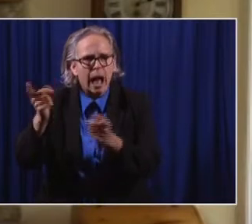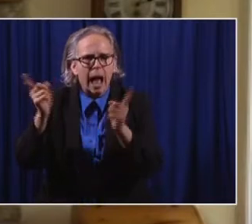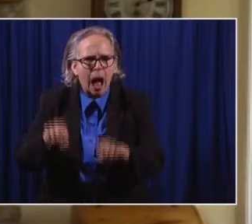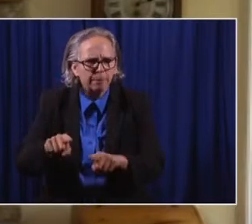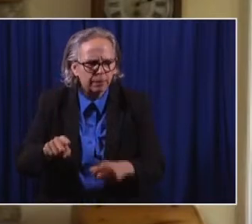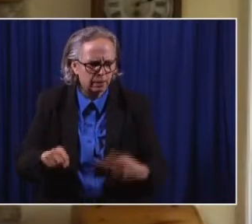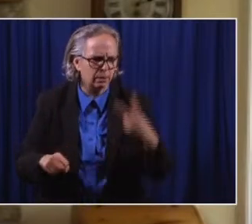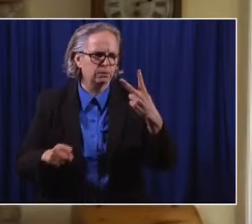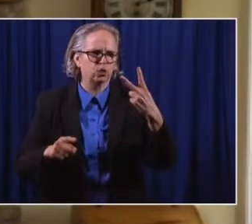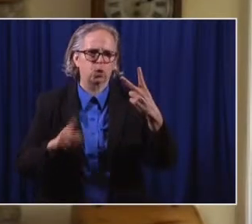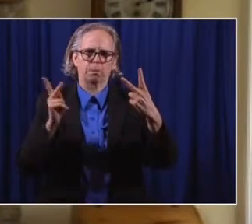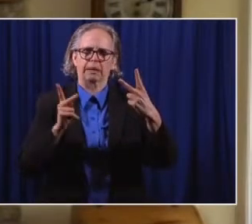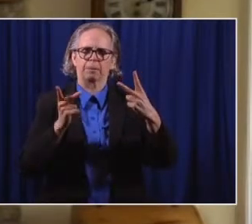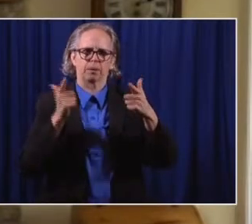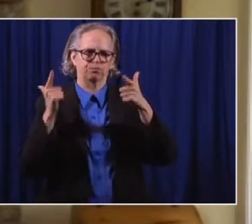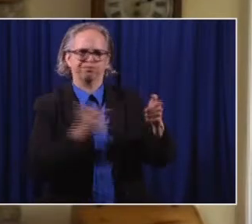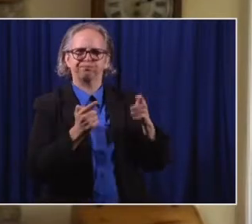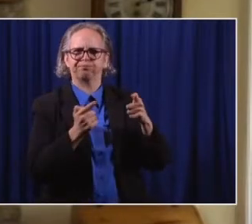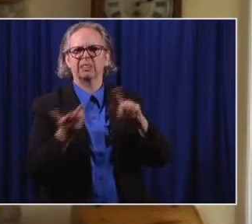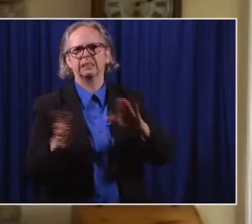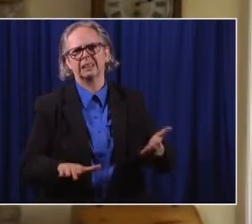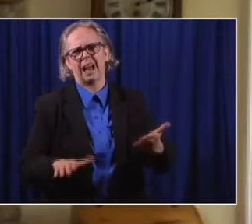I've been doing this. I've been doing this every week.